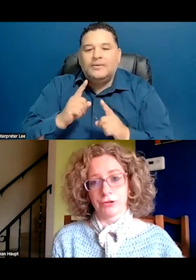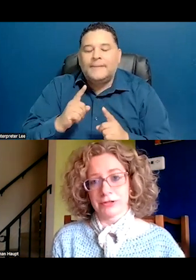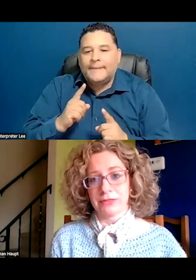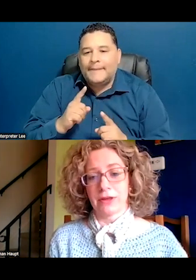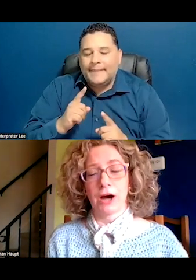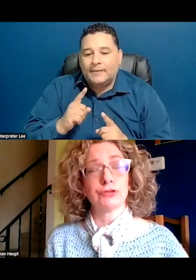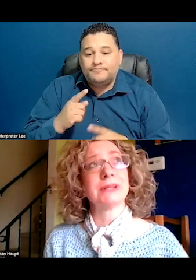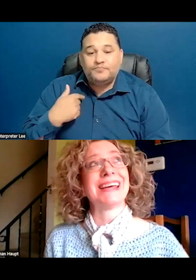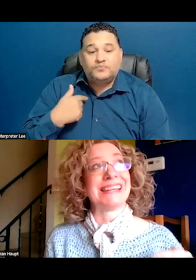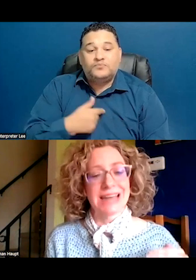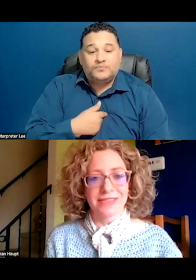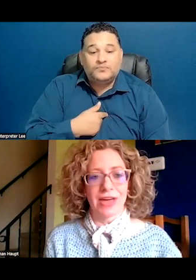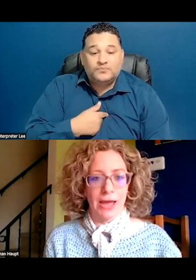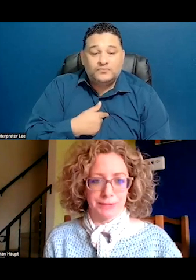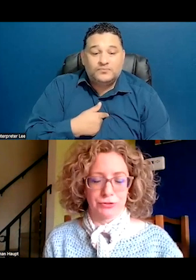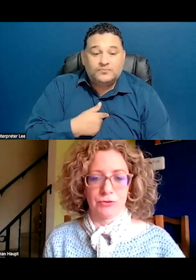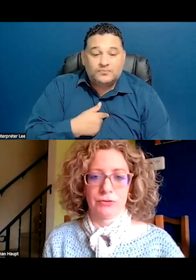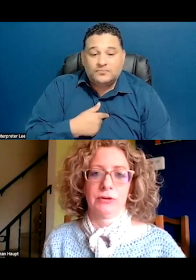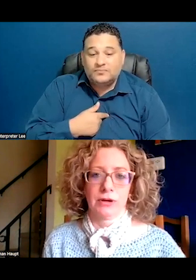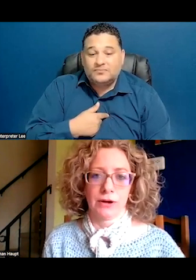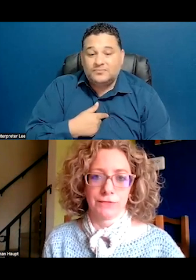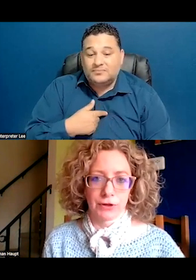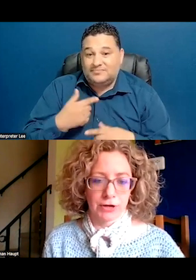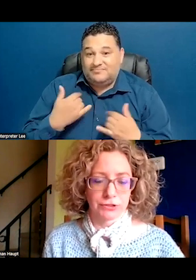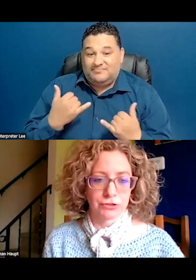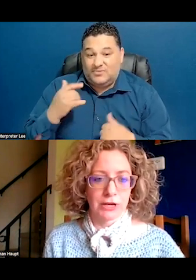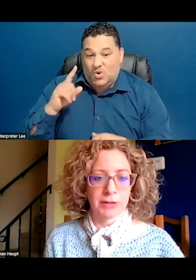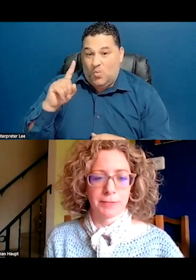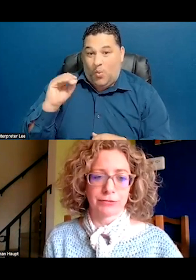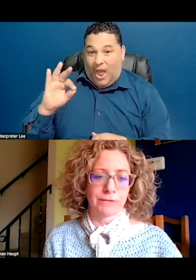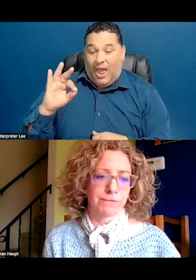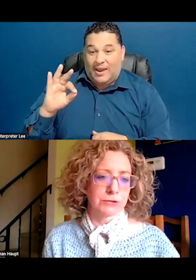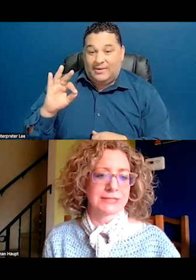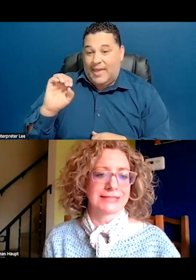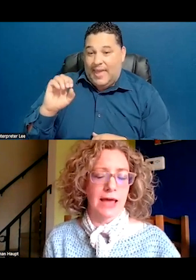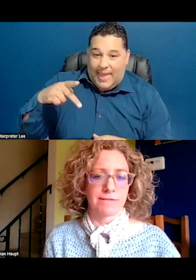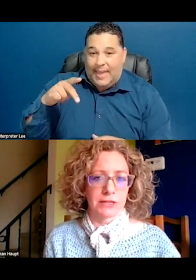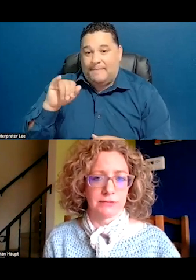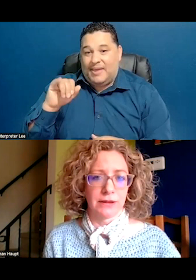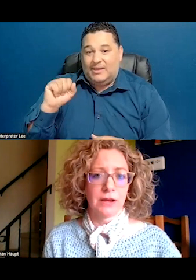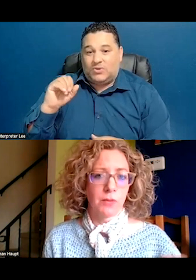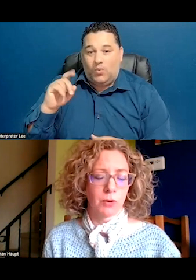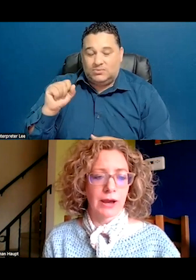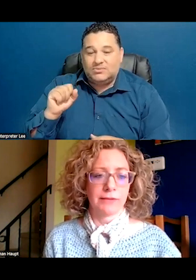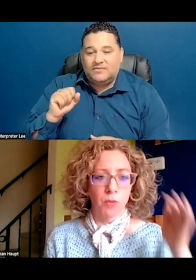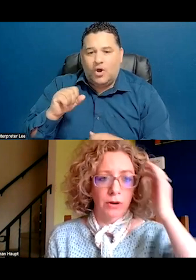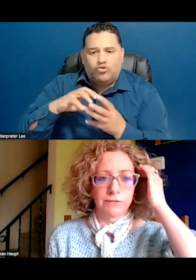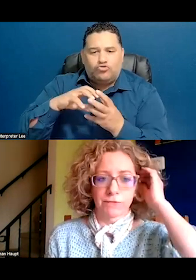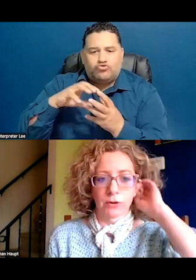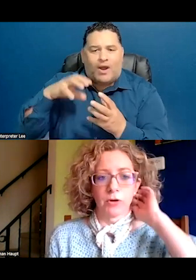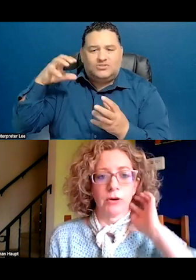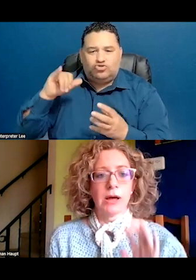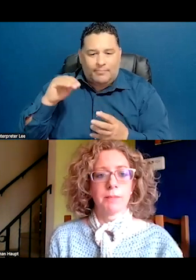the 109th episode of the Crisis Jam, and about the first 7 were kind of